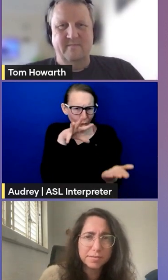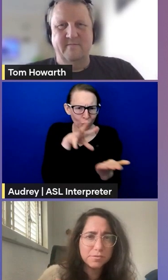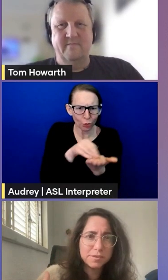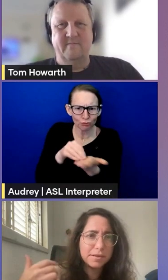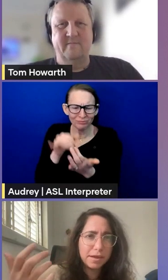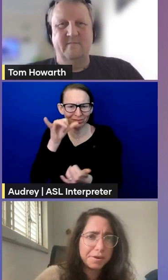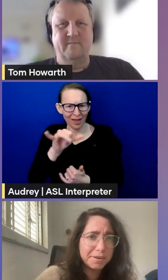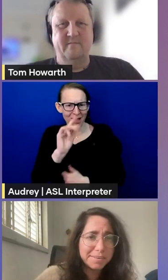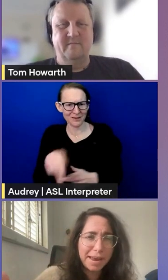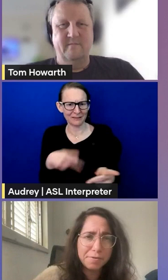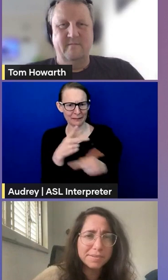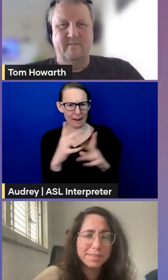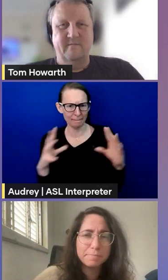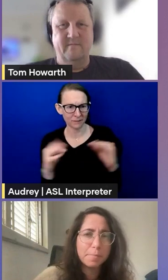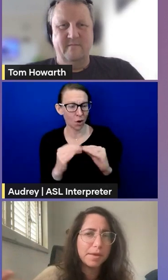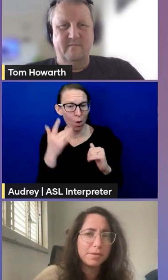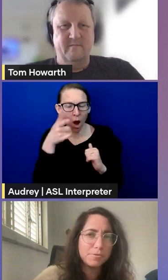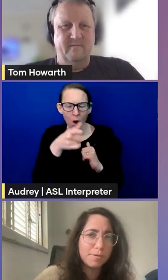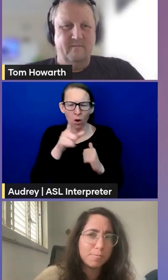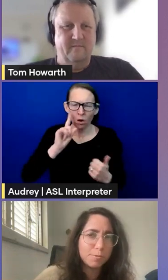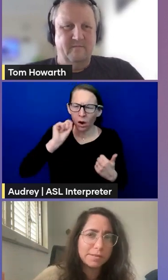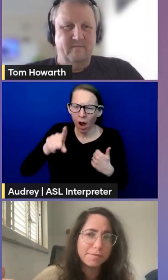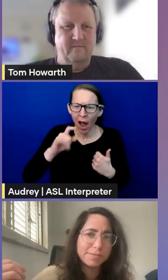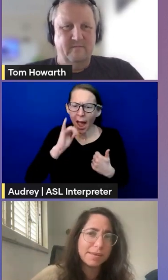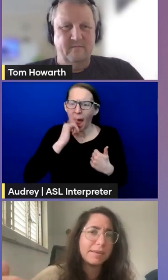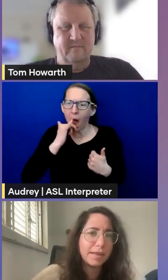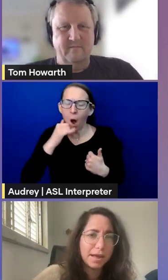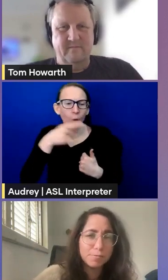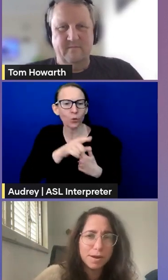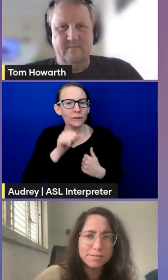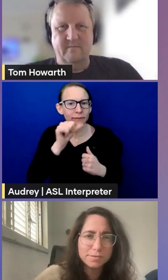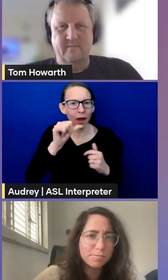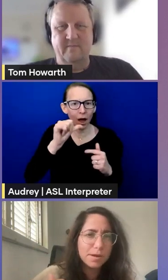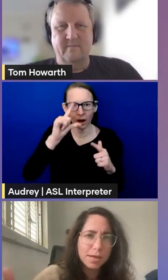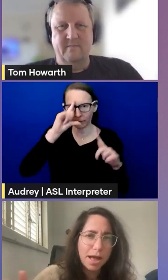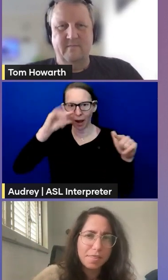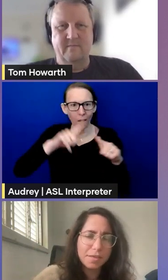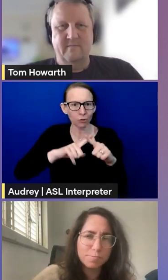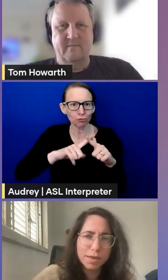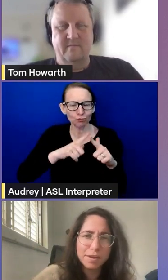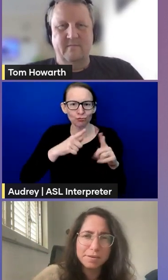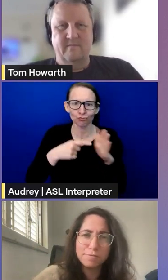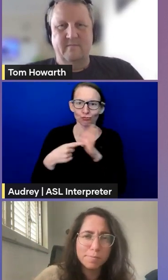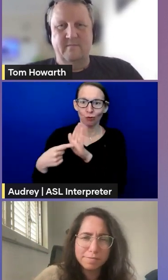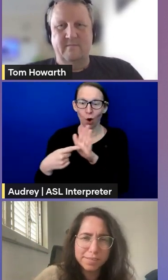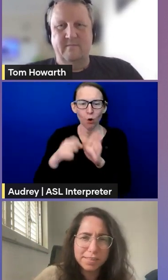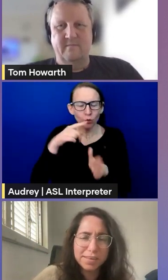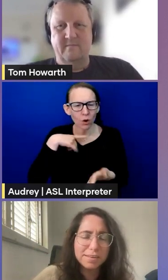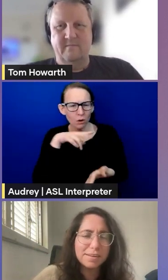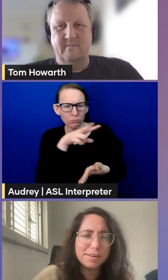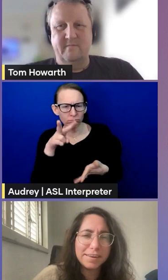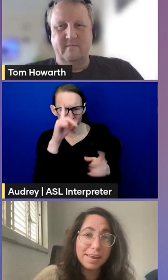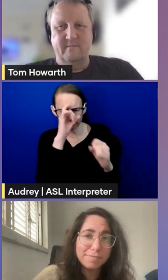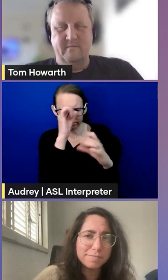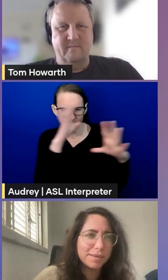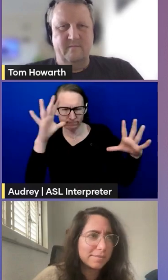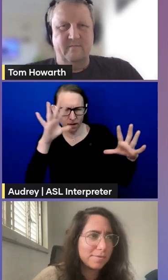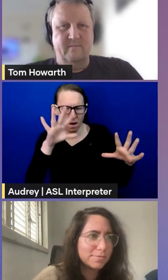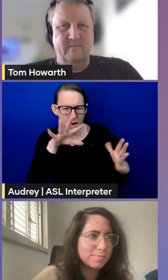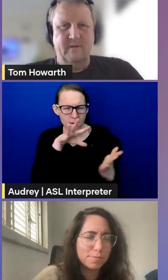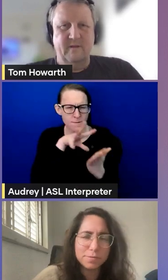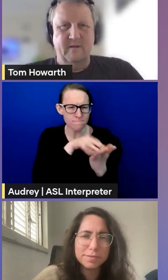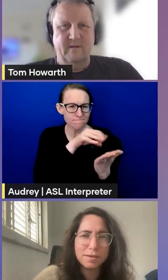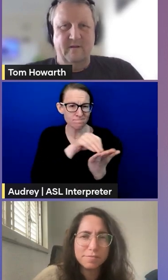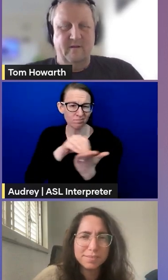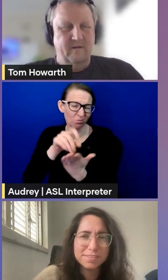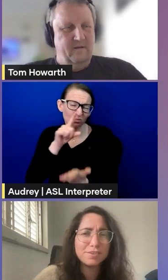sessions, because you see errors that maybe you wouldn't have seen otherwise. So I think we can learn from everything in life, and